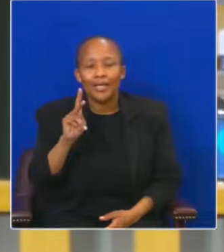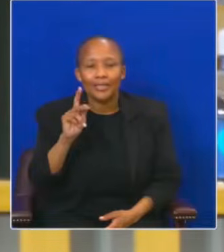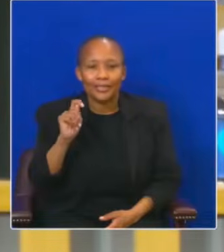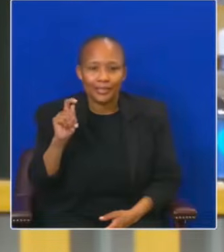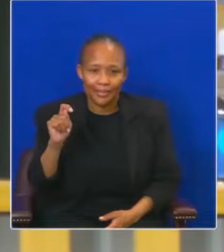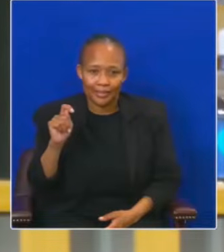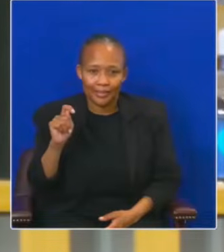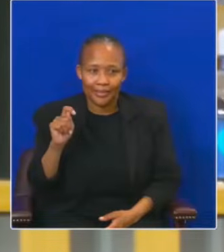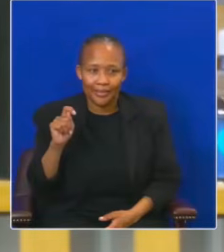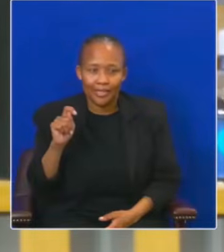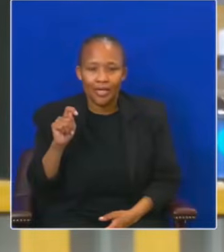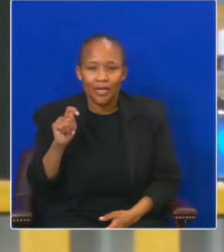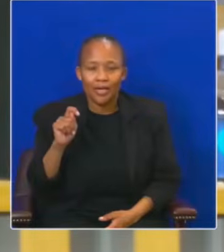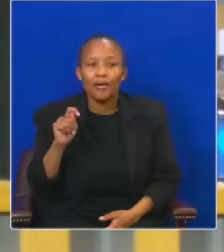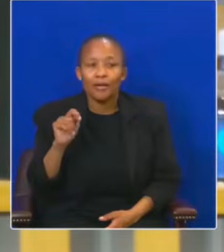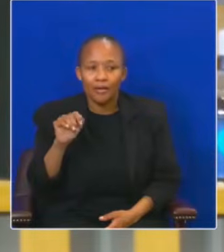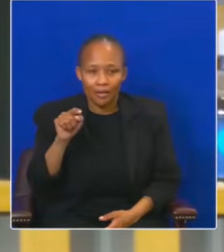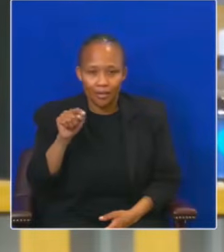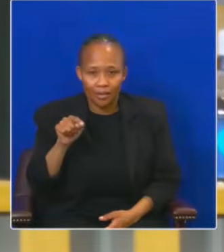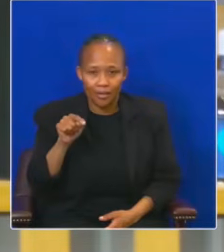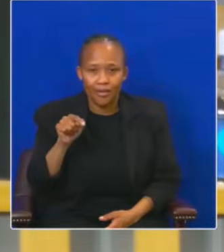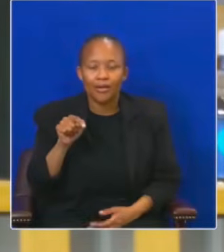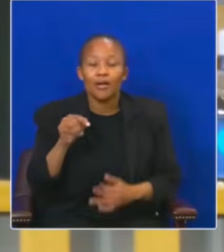register that case,